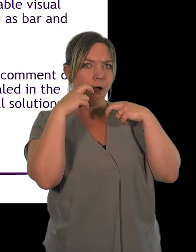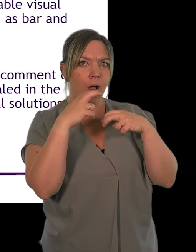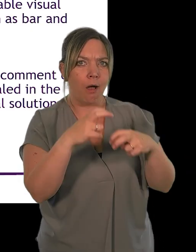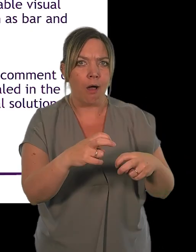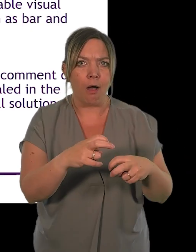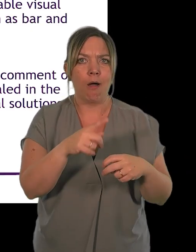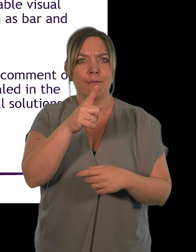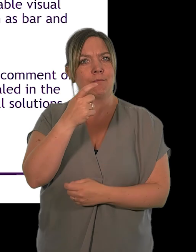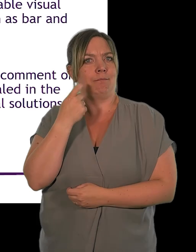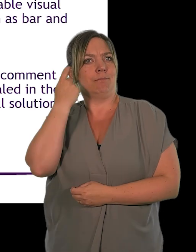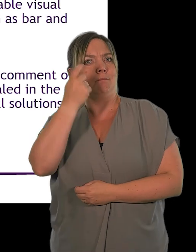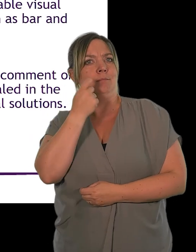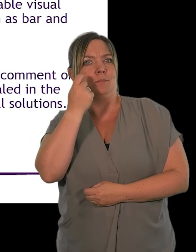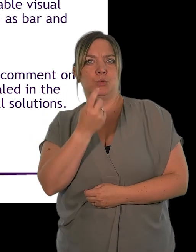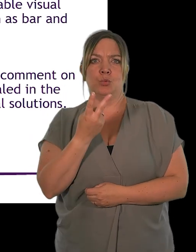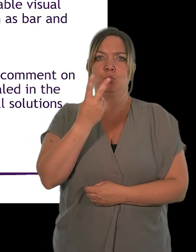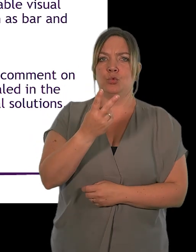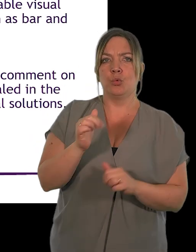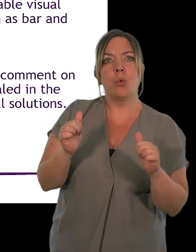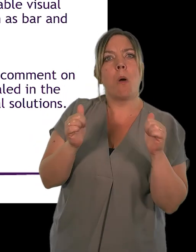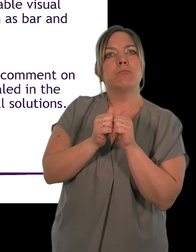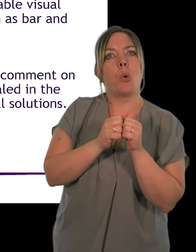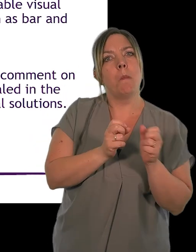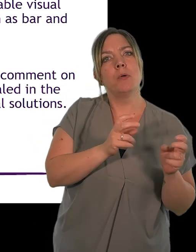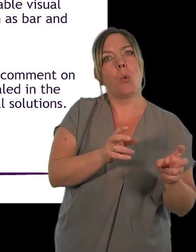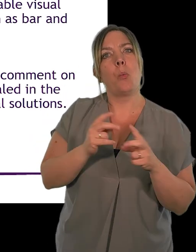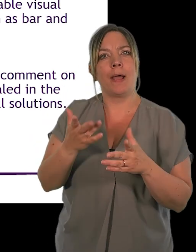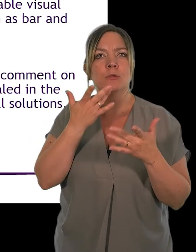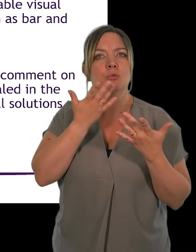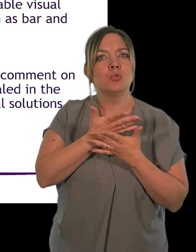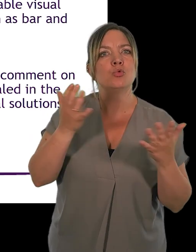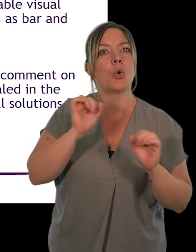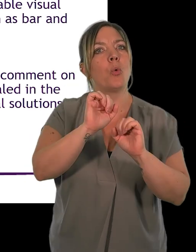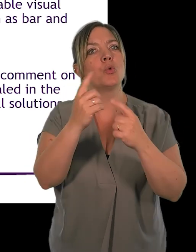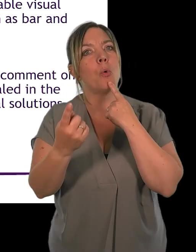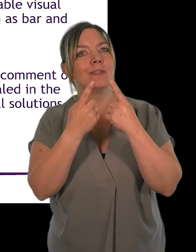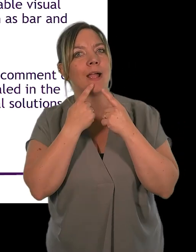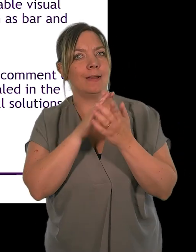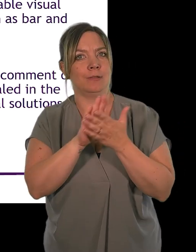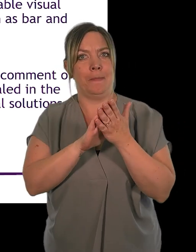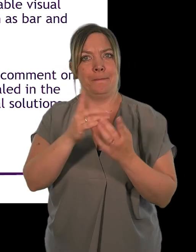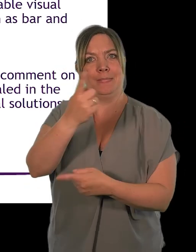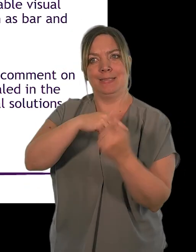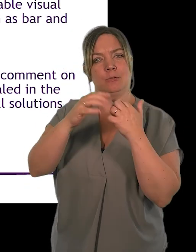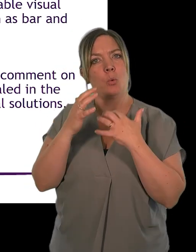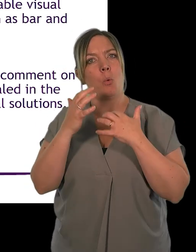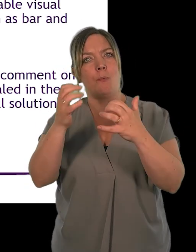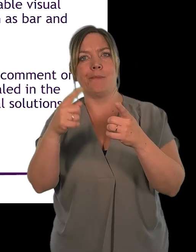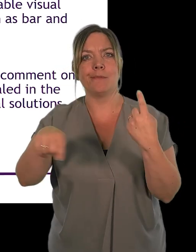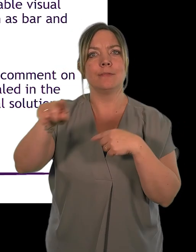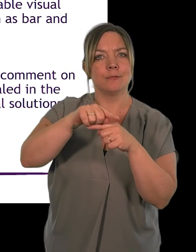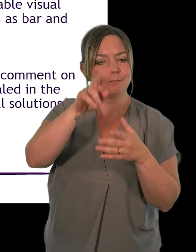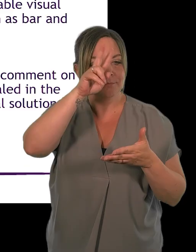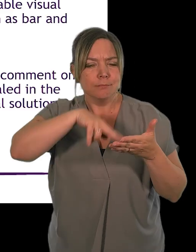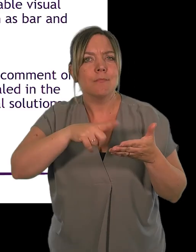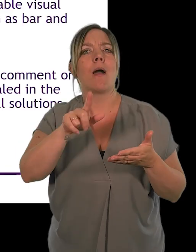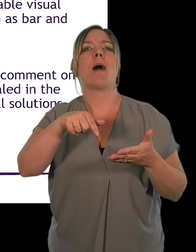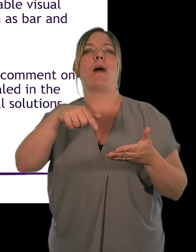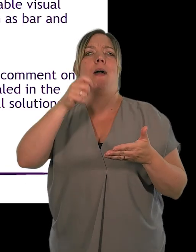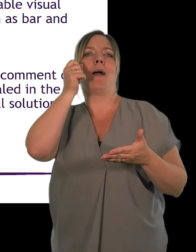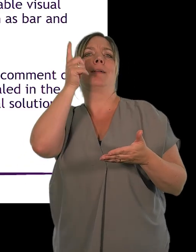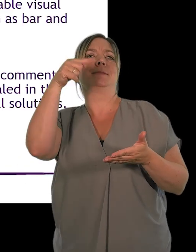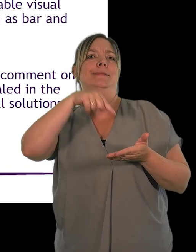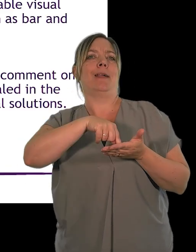data so it can be easily understood by your audience. Consider which ones give you the